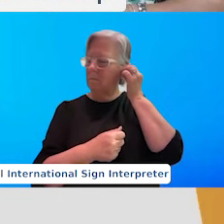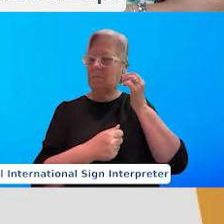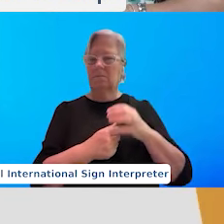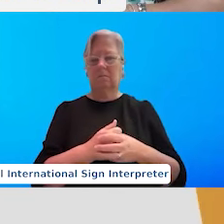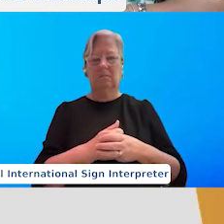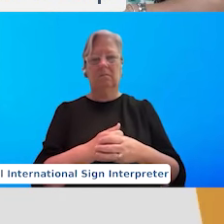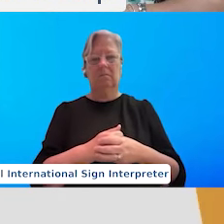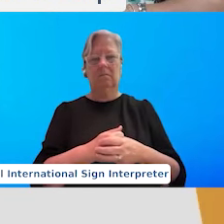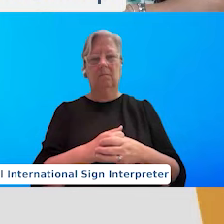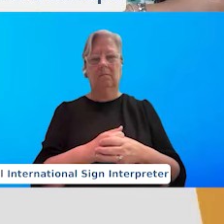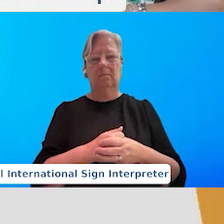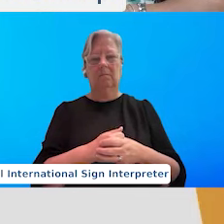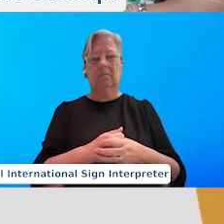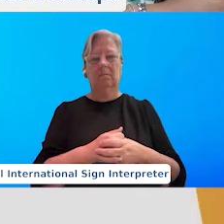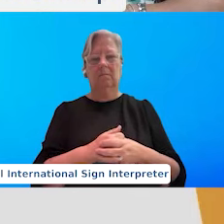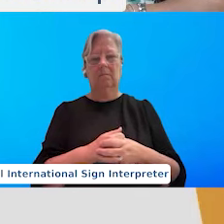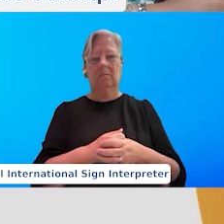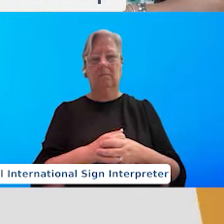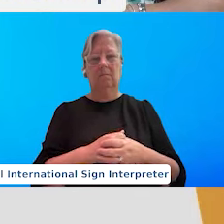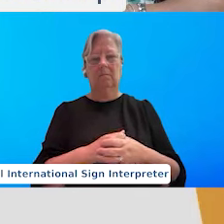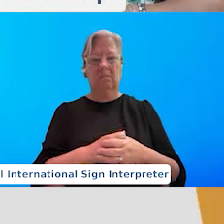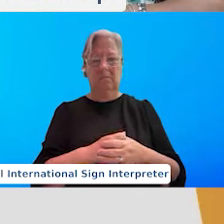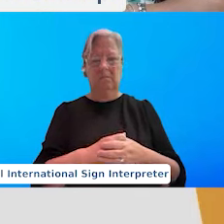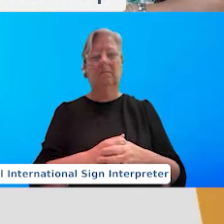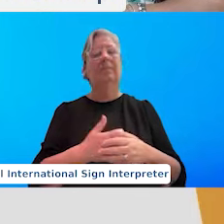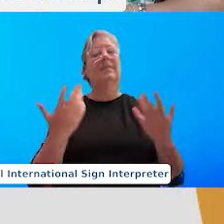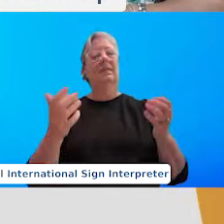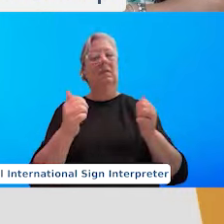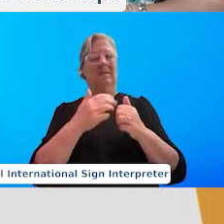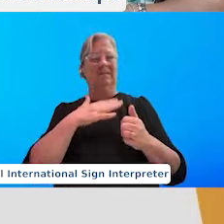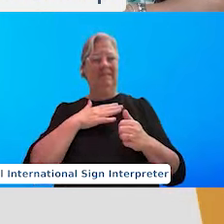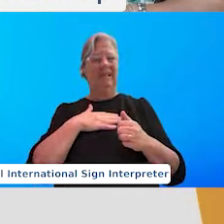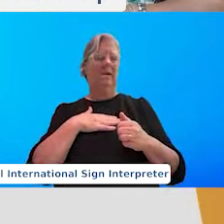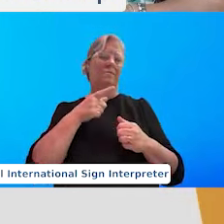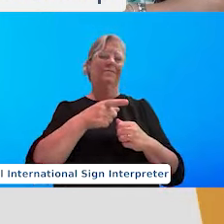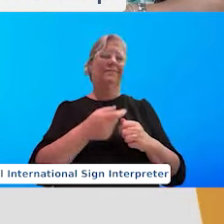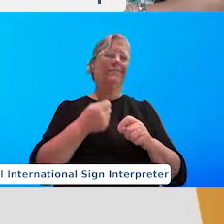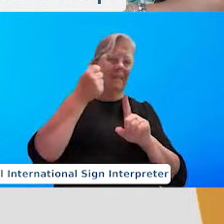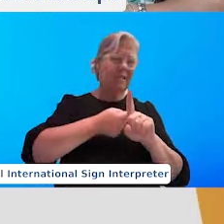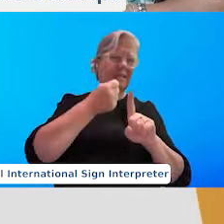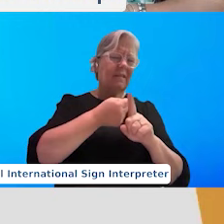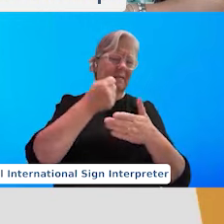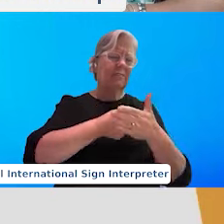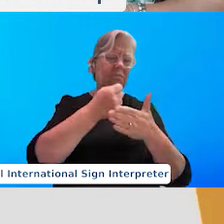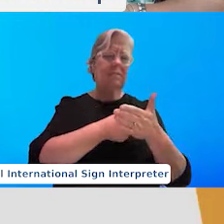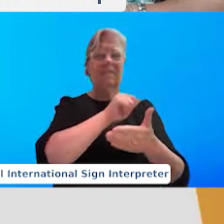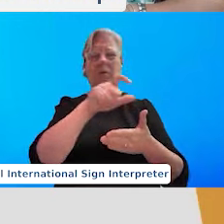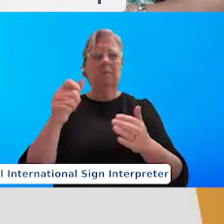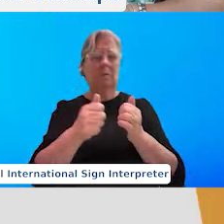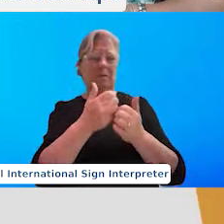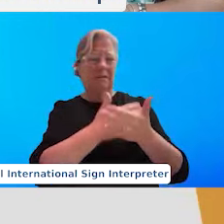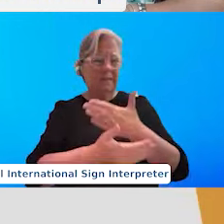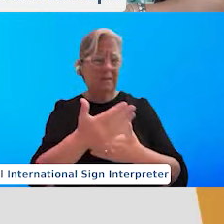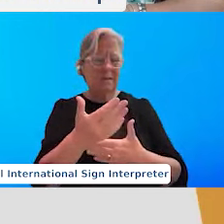So I believe the 6 preconditions to inclusion came after we advocated for social